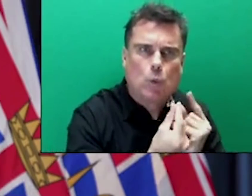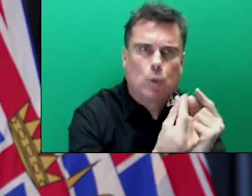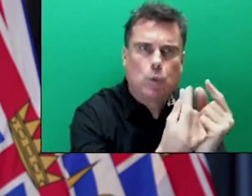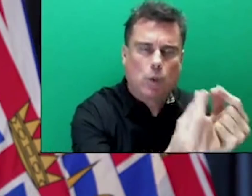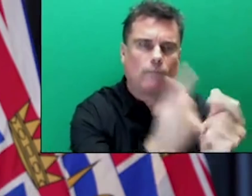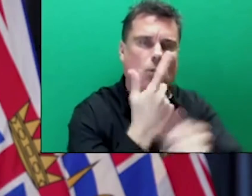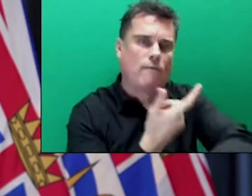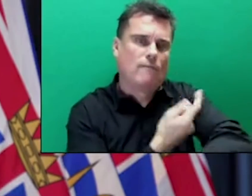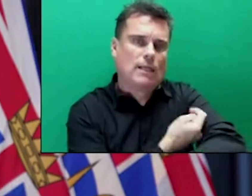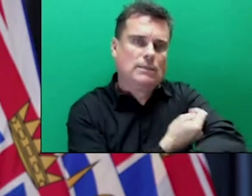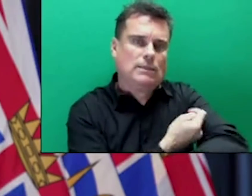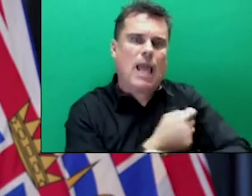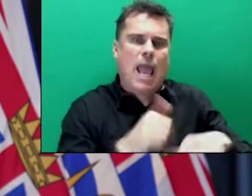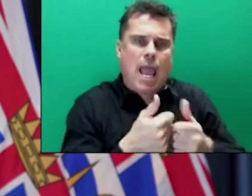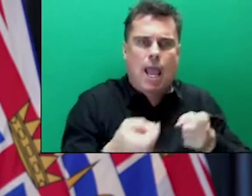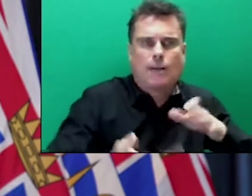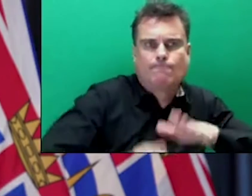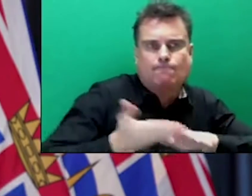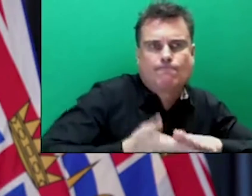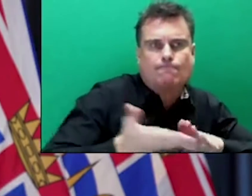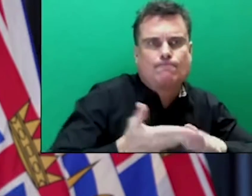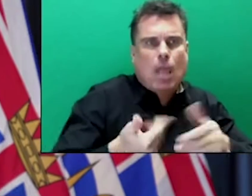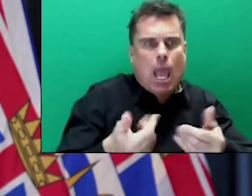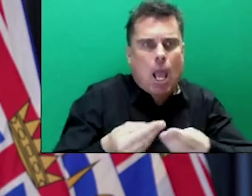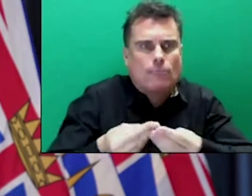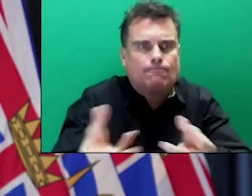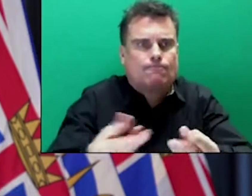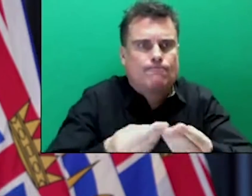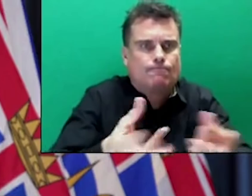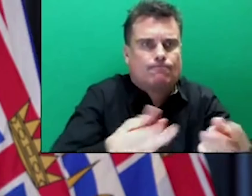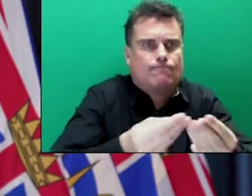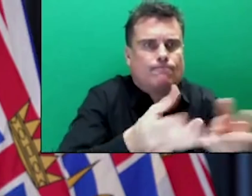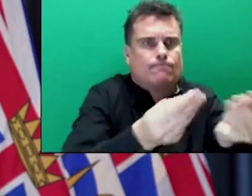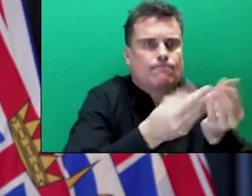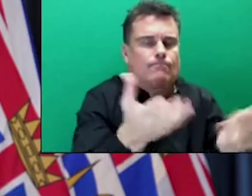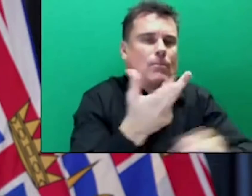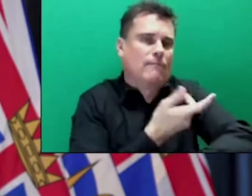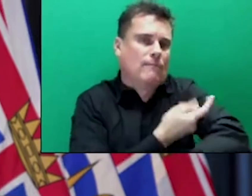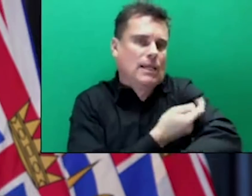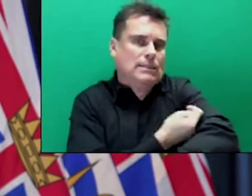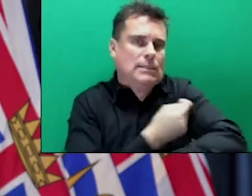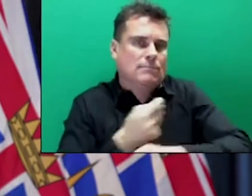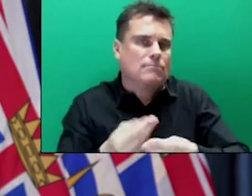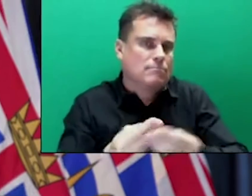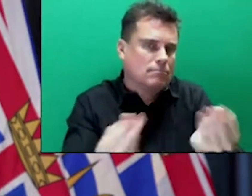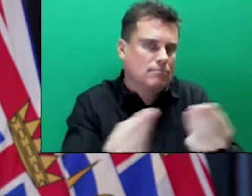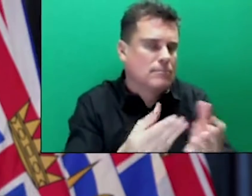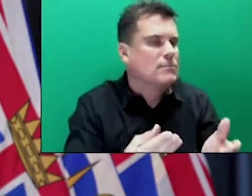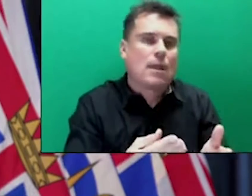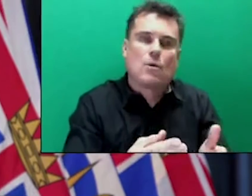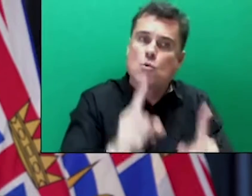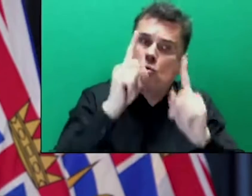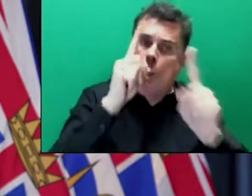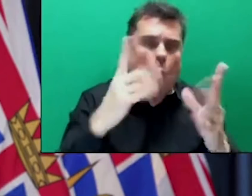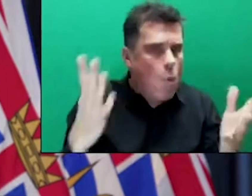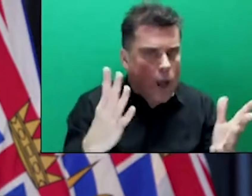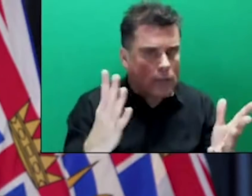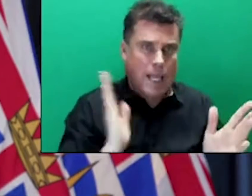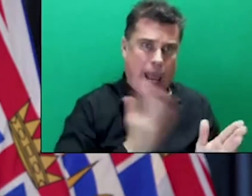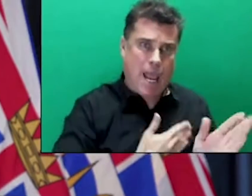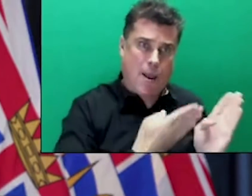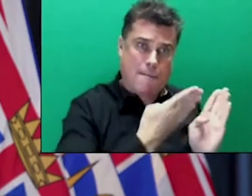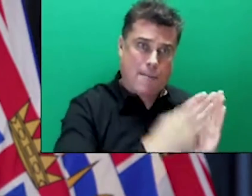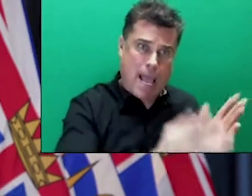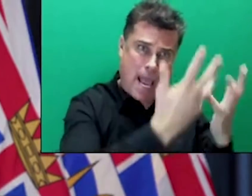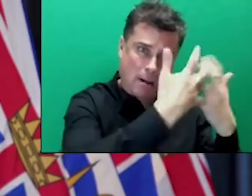complex and challenging initiative, but make sure that we have an adaptable and flexible plan so that we can get vaccines